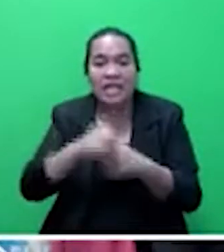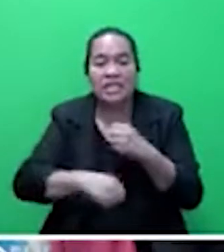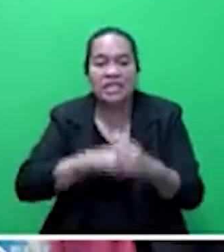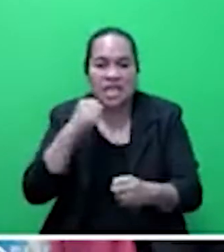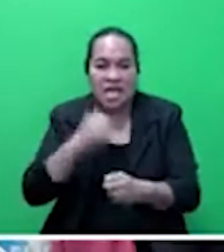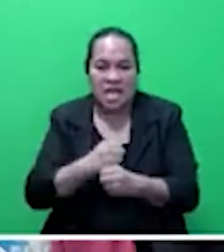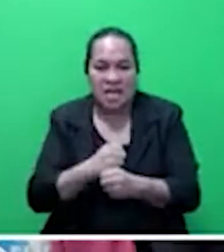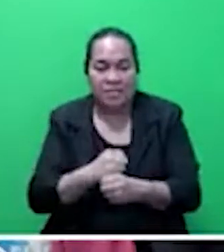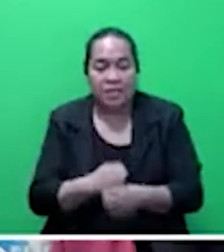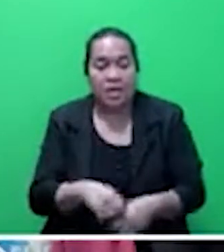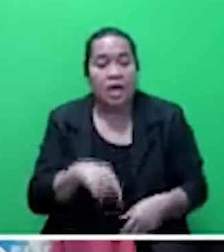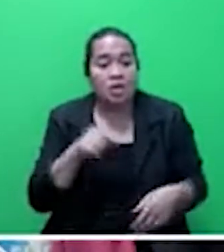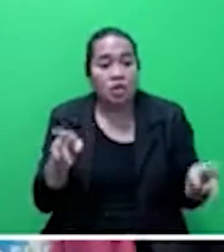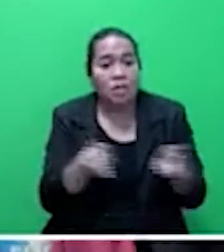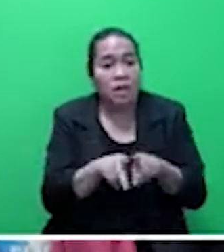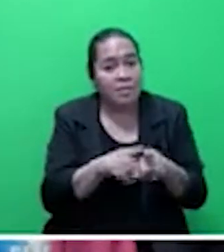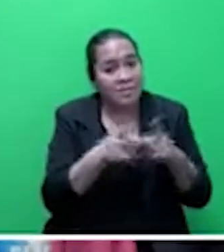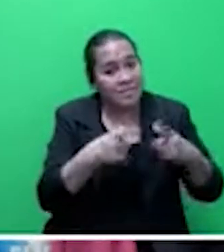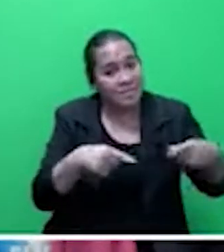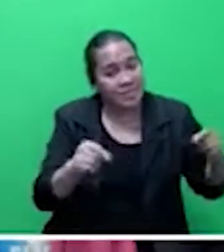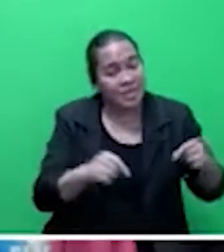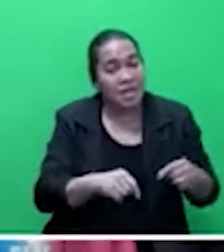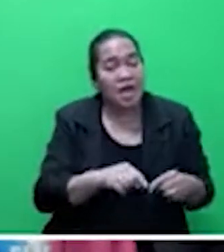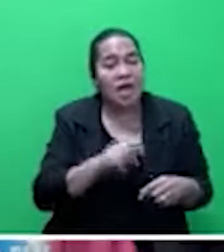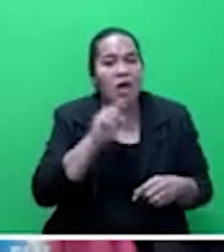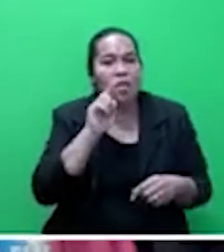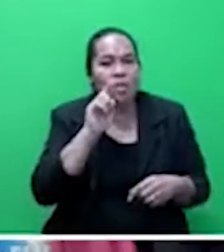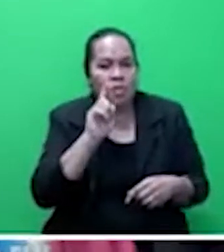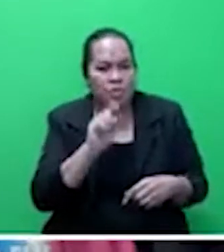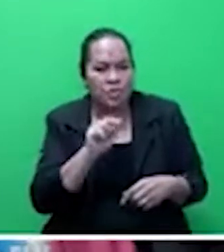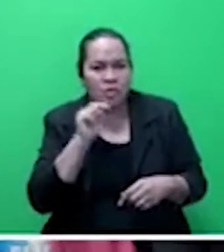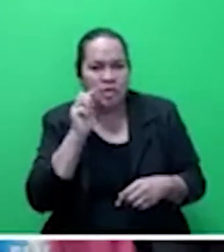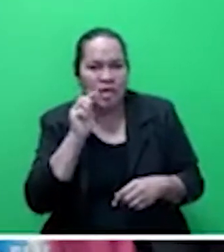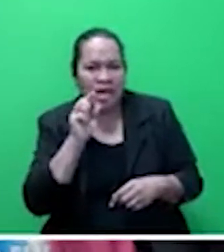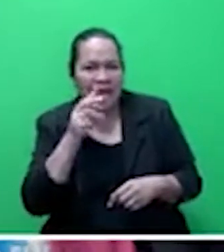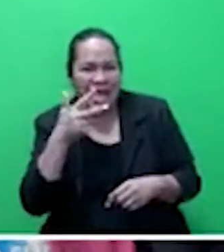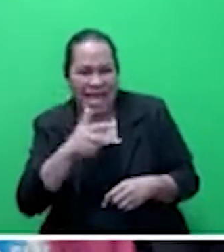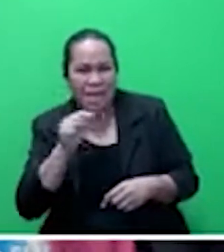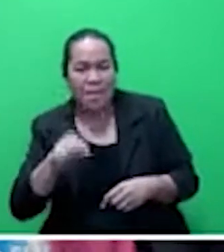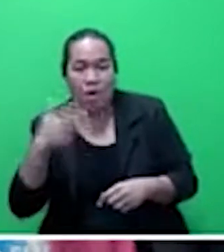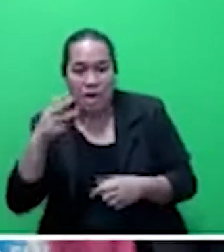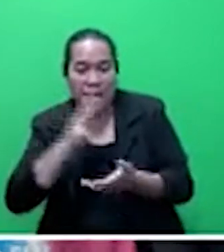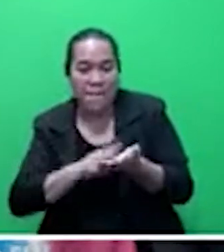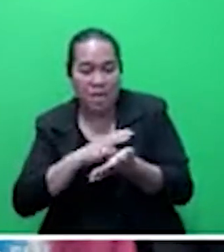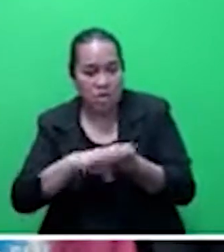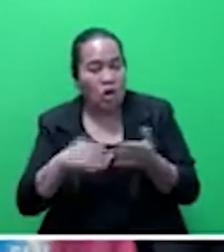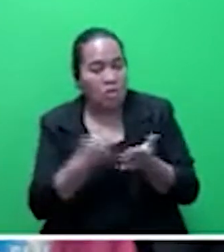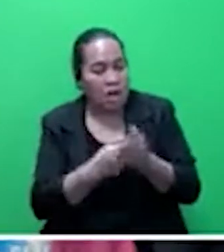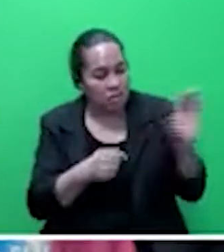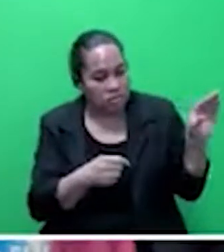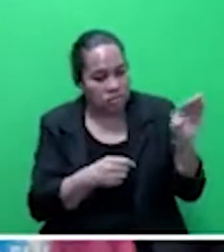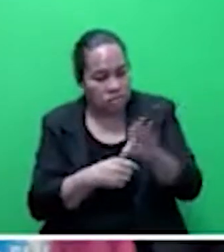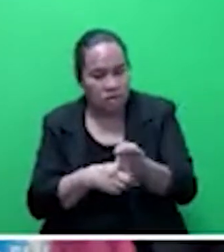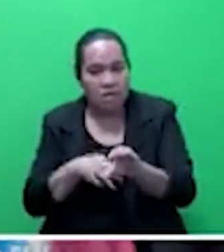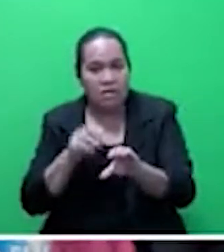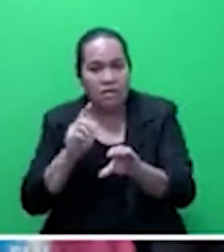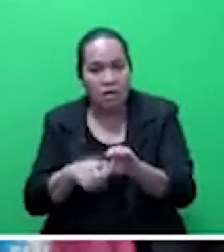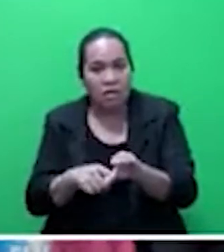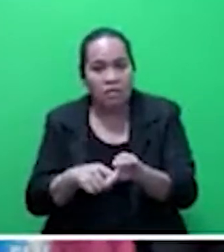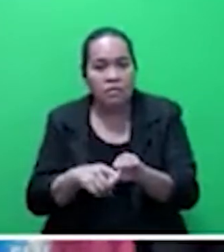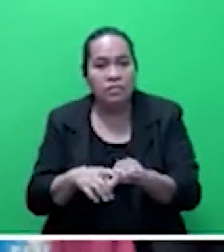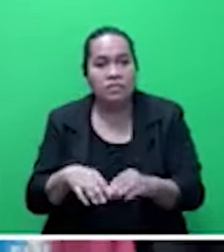of $8.9 million has been committed to the extension of tsunami siren in strategic position from Lemi